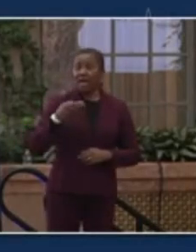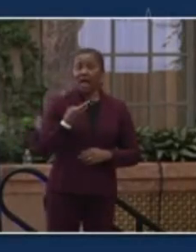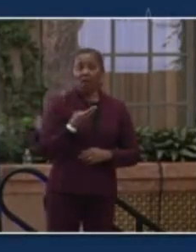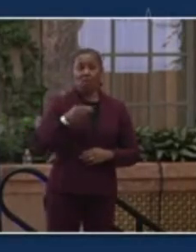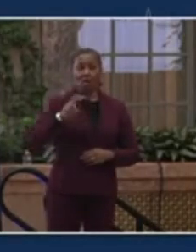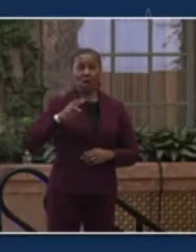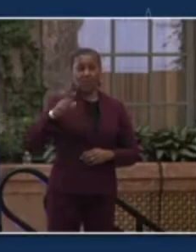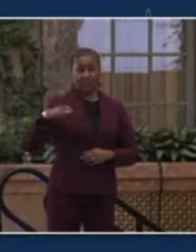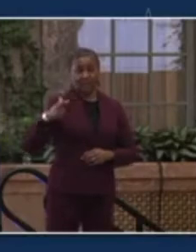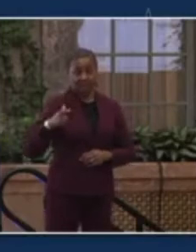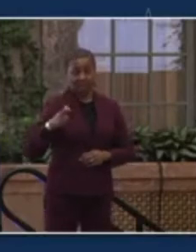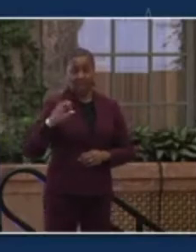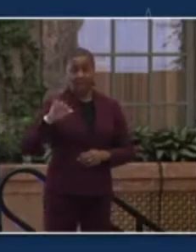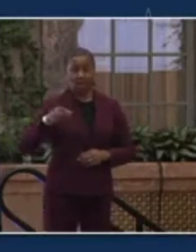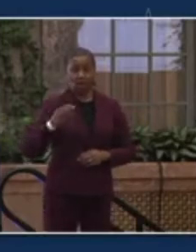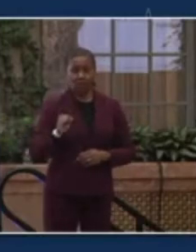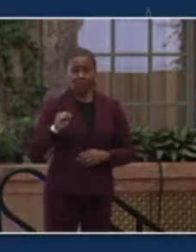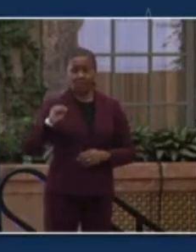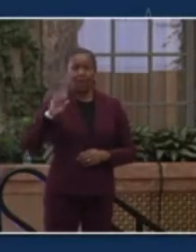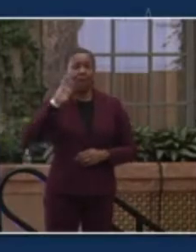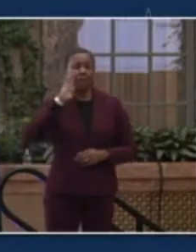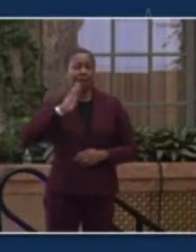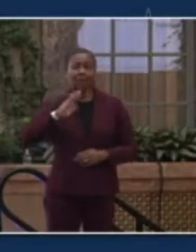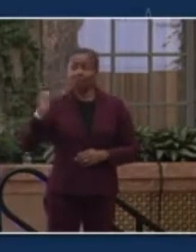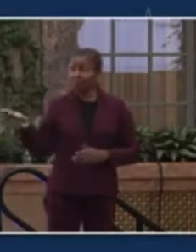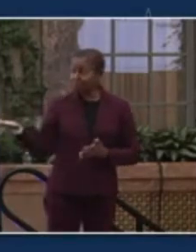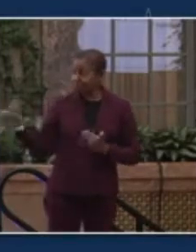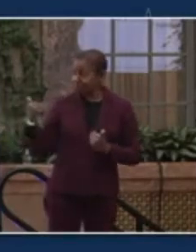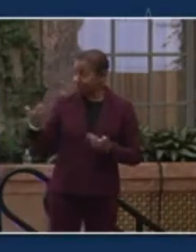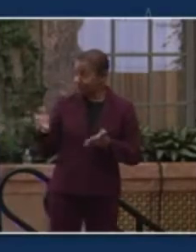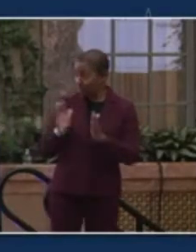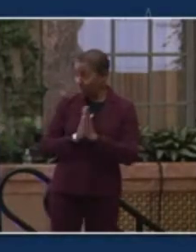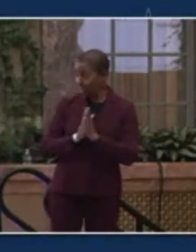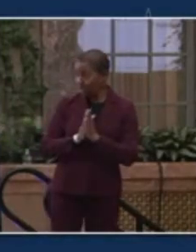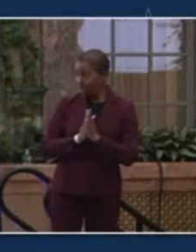Library, Mr. Chris Brown. Reverend Jakes, come on with it.